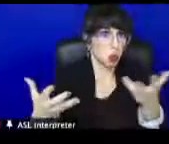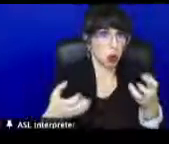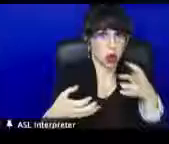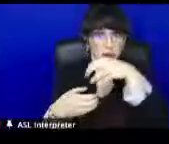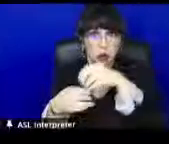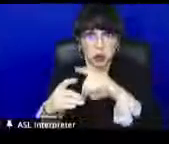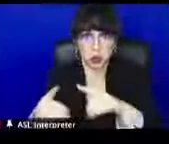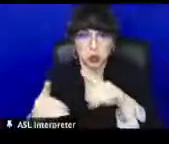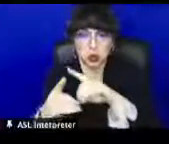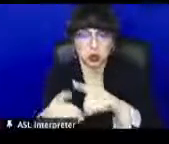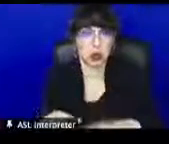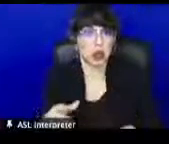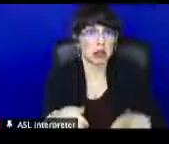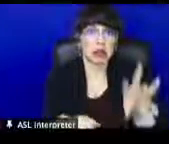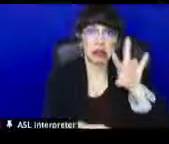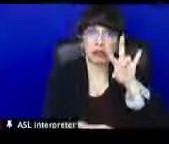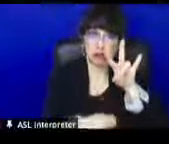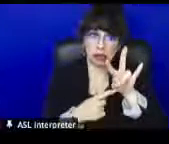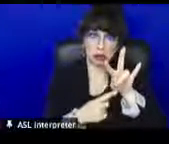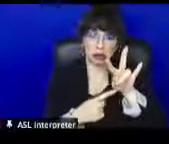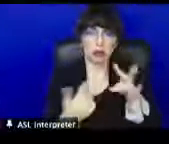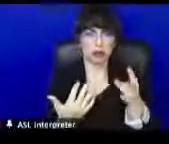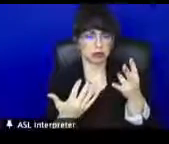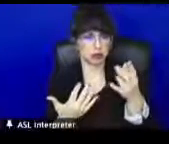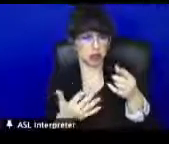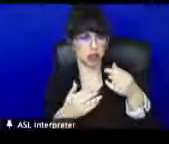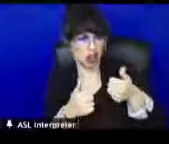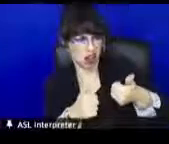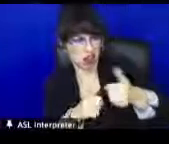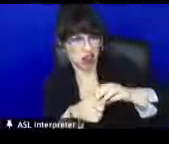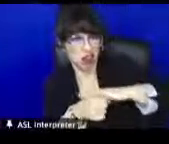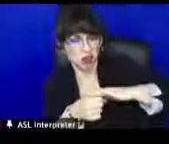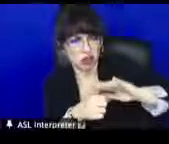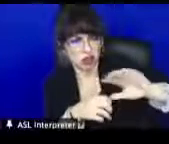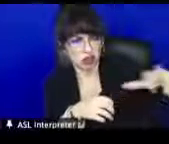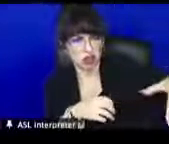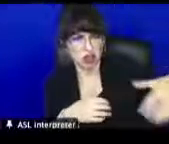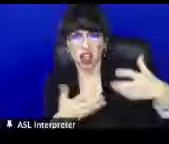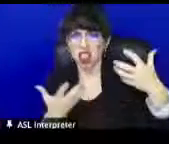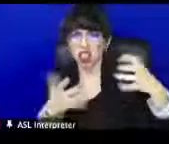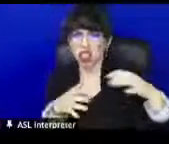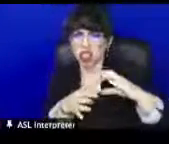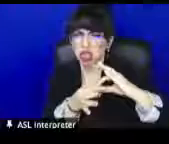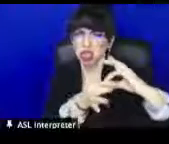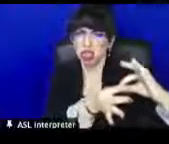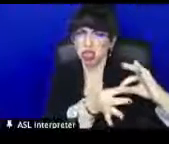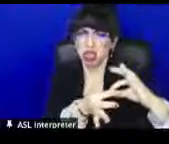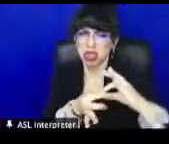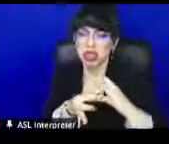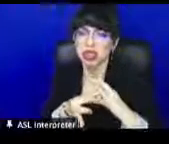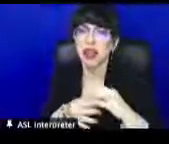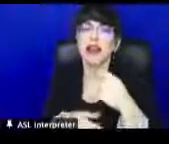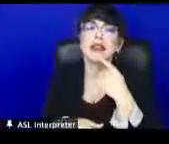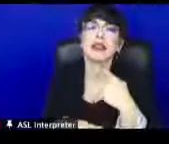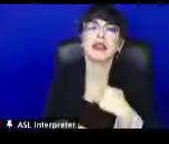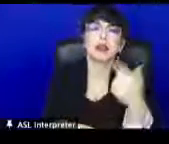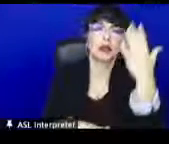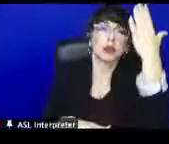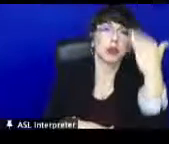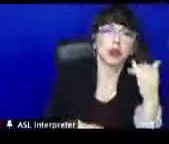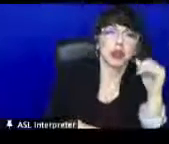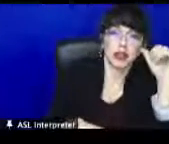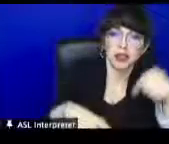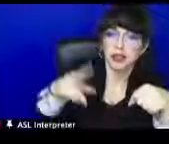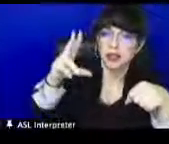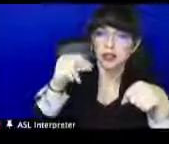there nearby areas that you don't want to be in a district with? And tell us why or why not. And